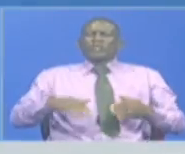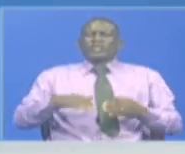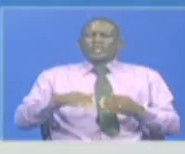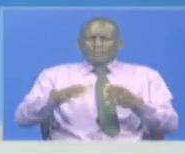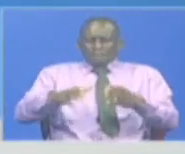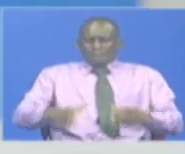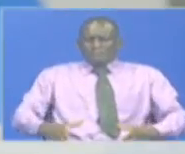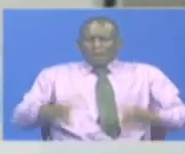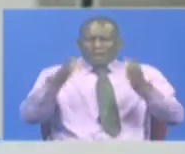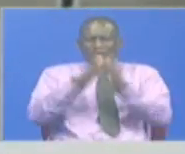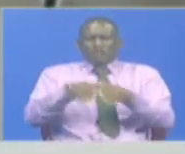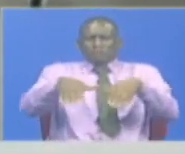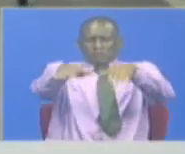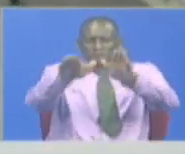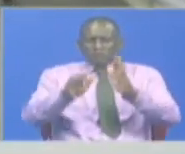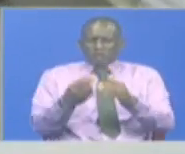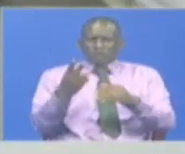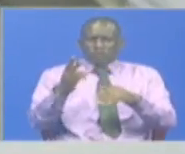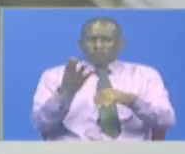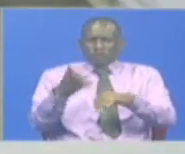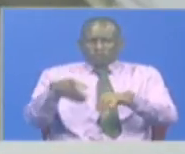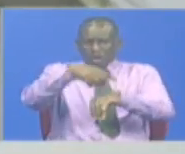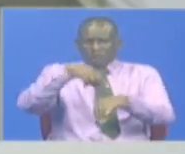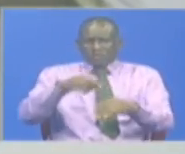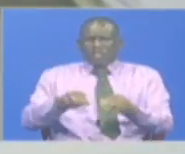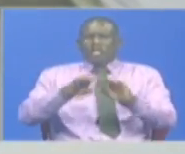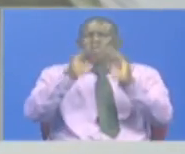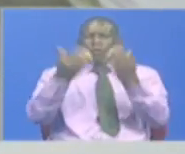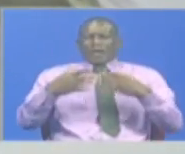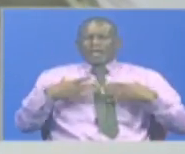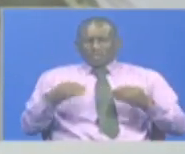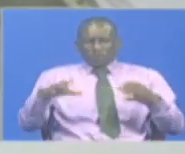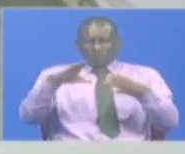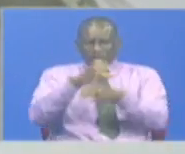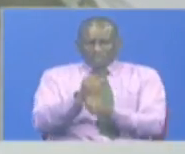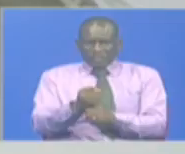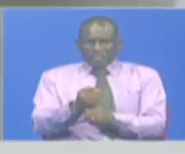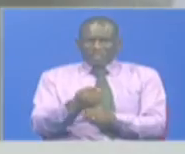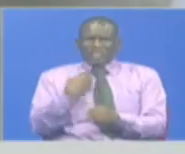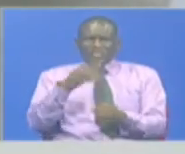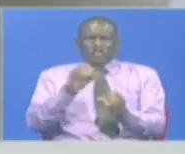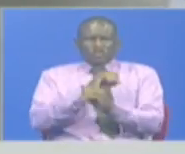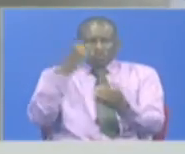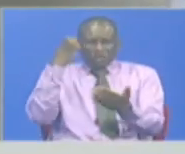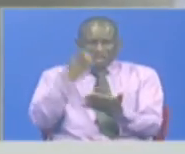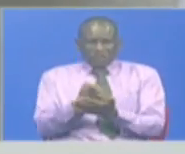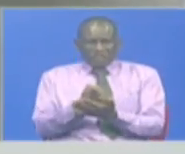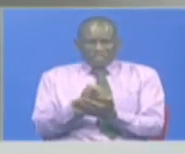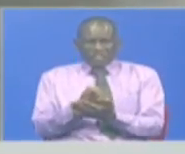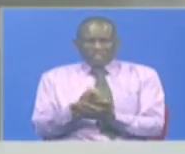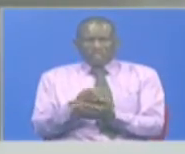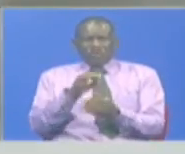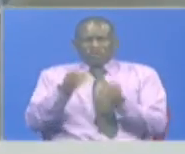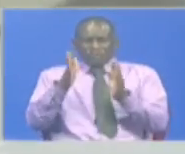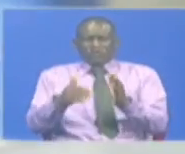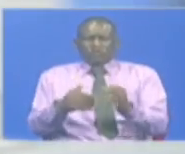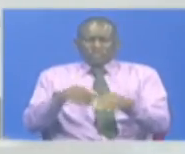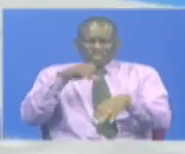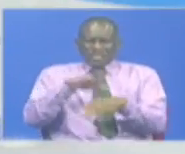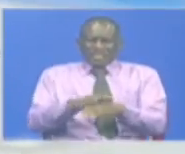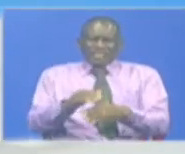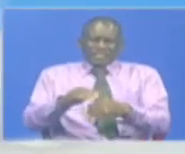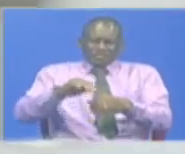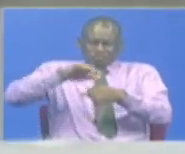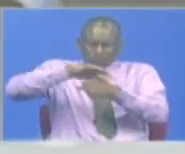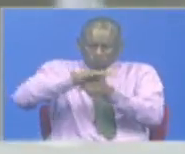Health Organization says there is no evidence of persons having become infected from exposure to bodies of those who died from